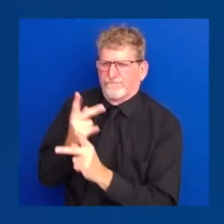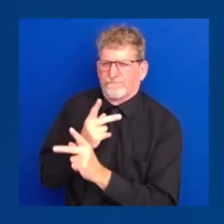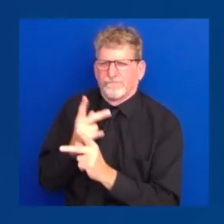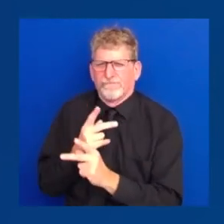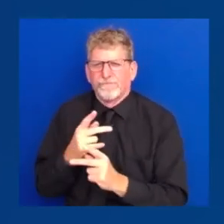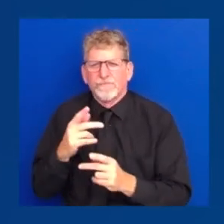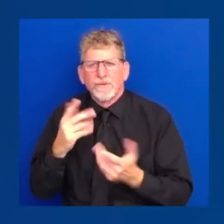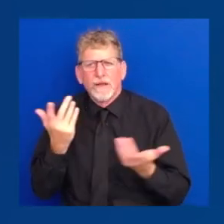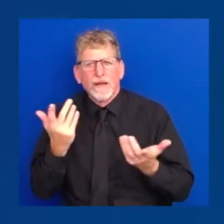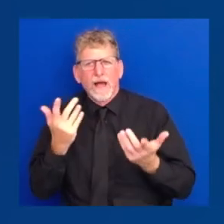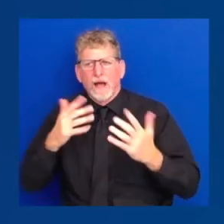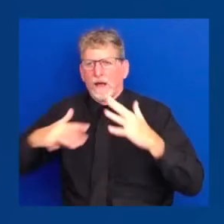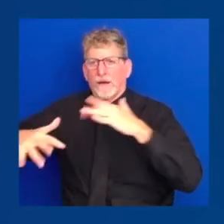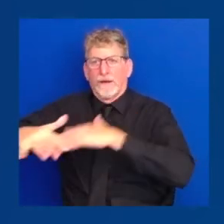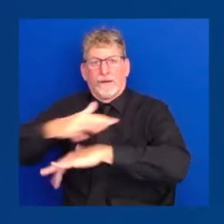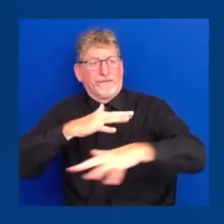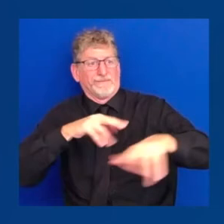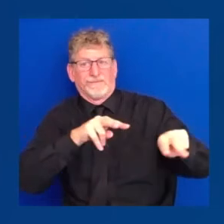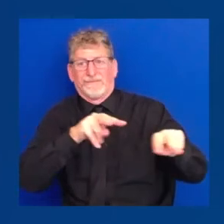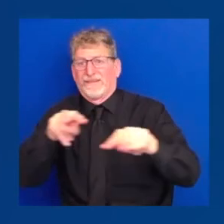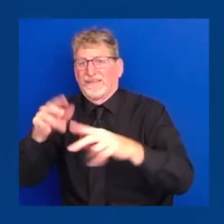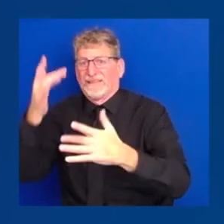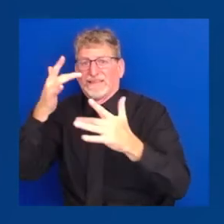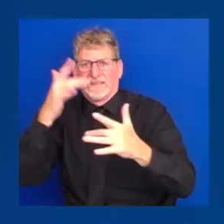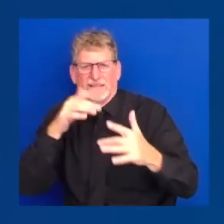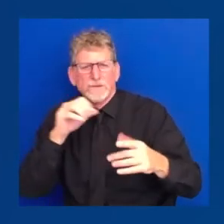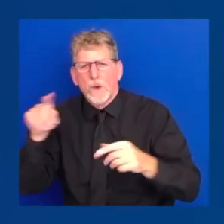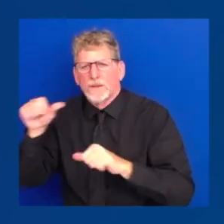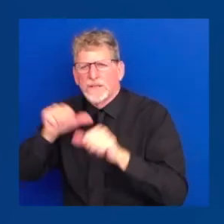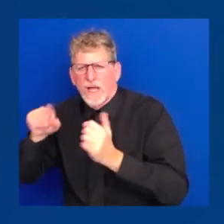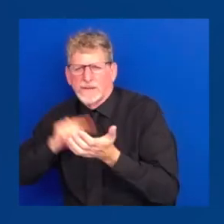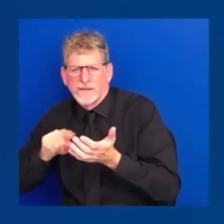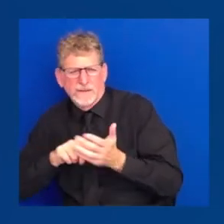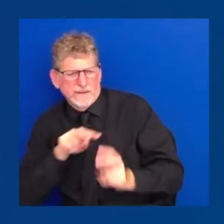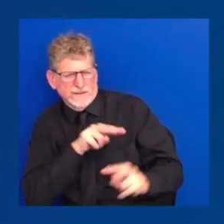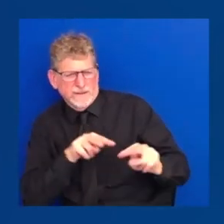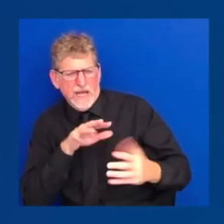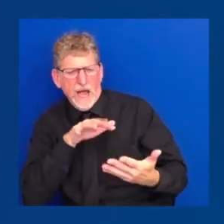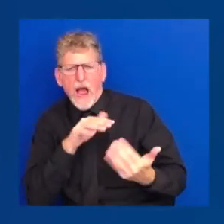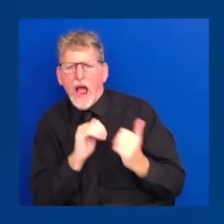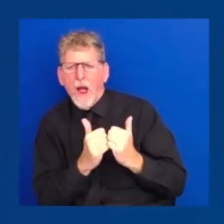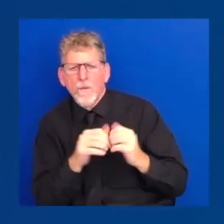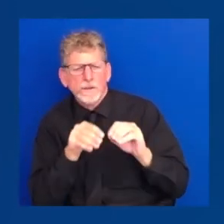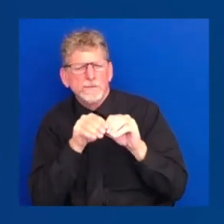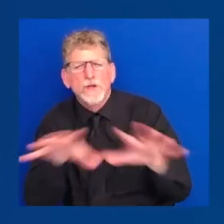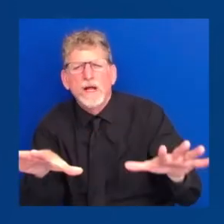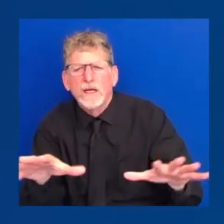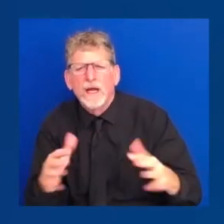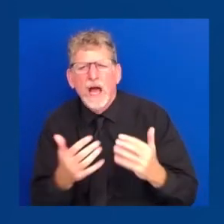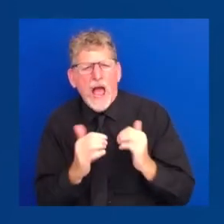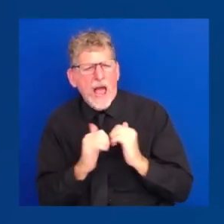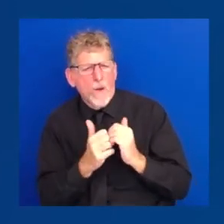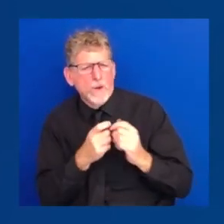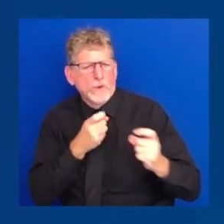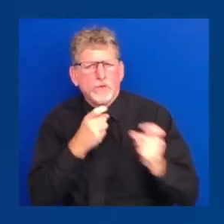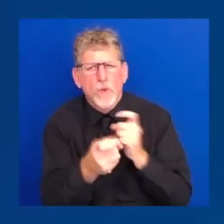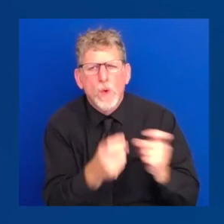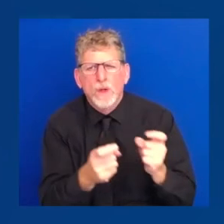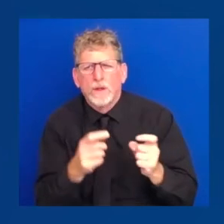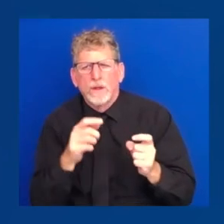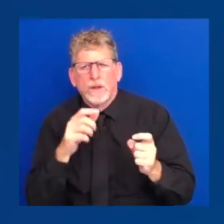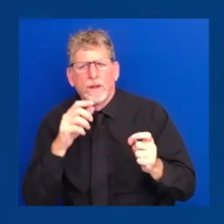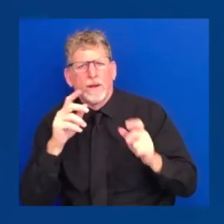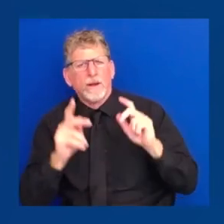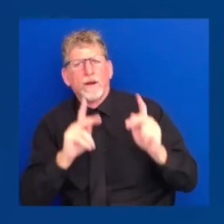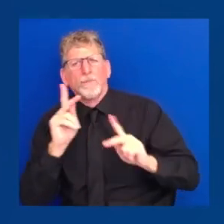science, and as well as the control people have when they enter those travel corridors. People rely on those corridors for getting to